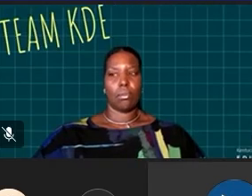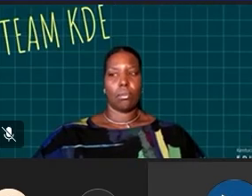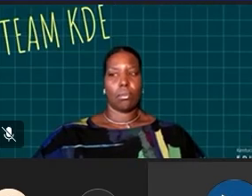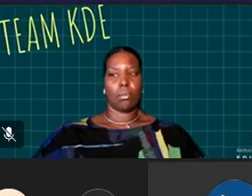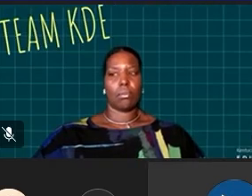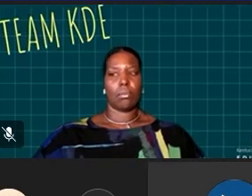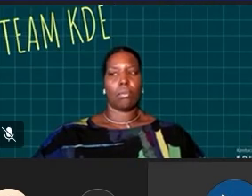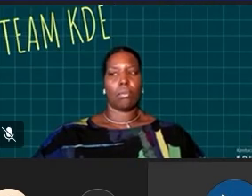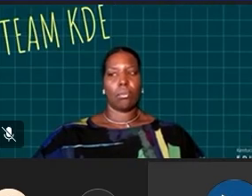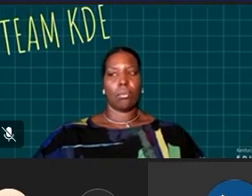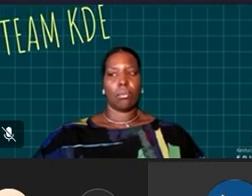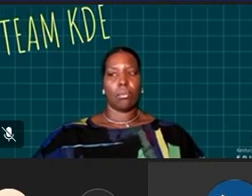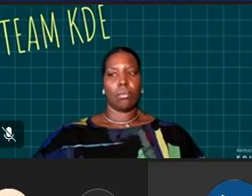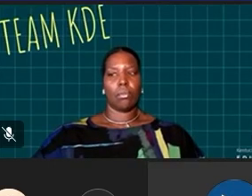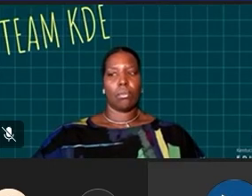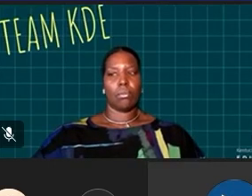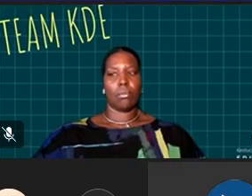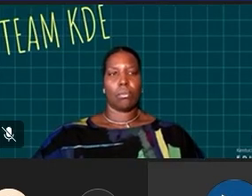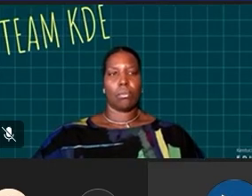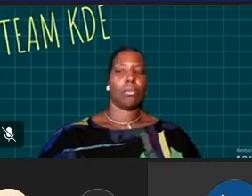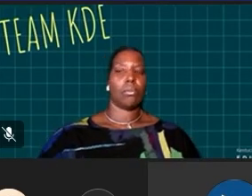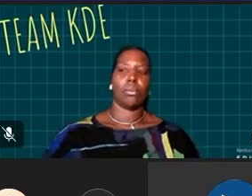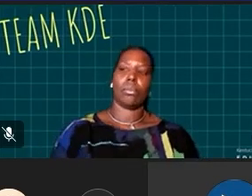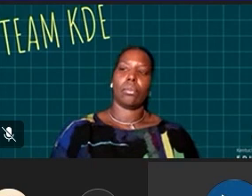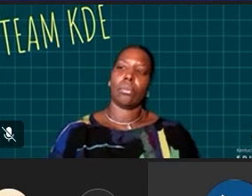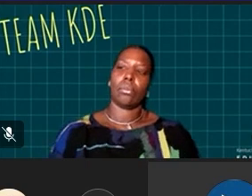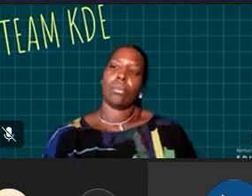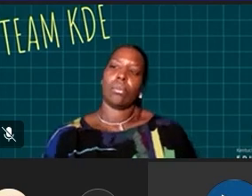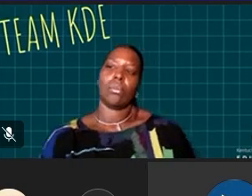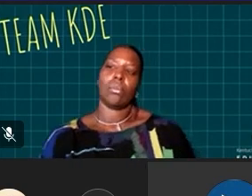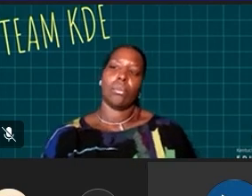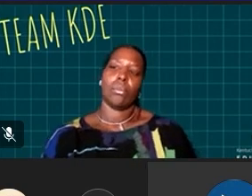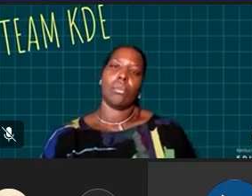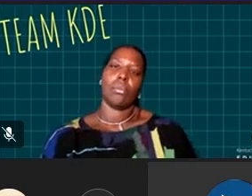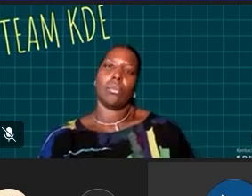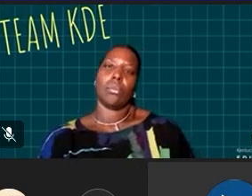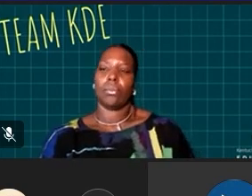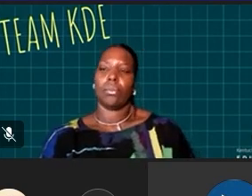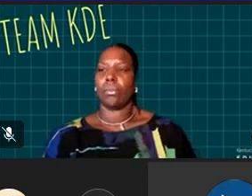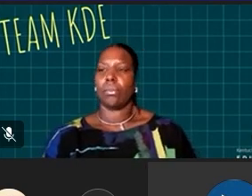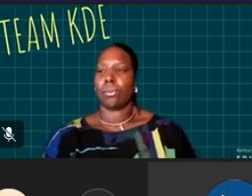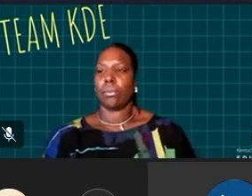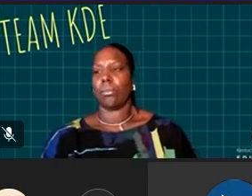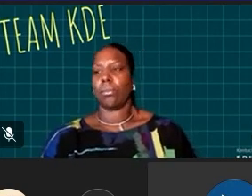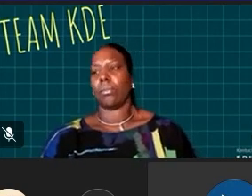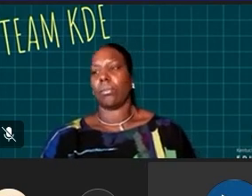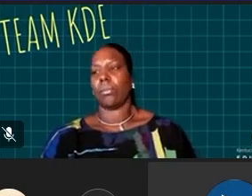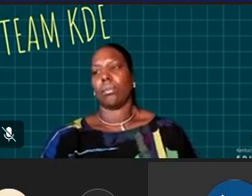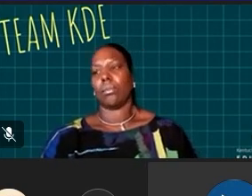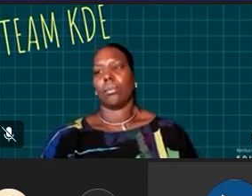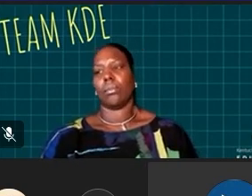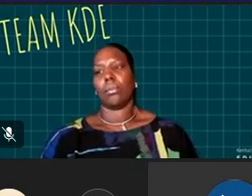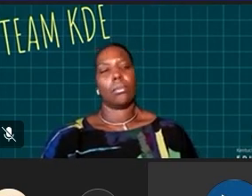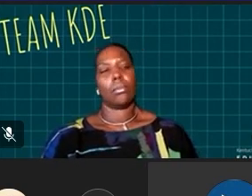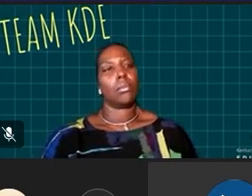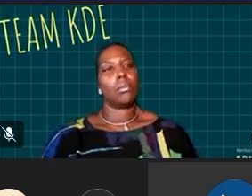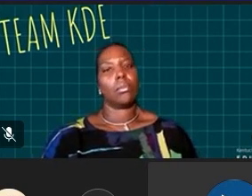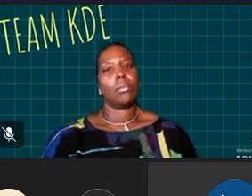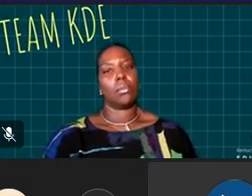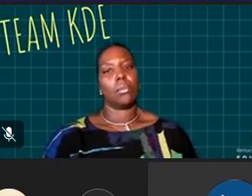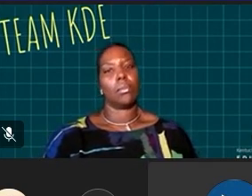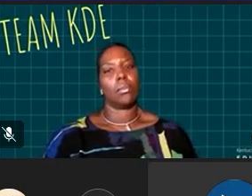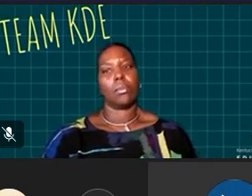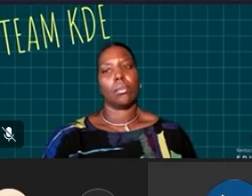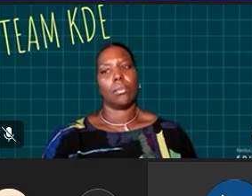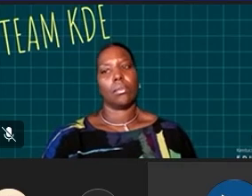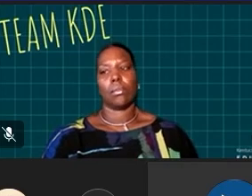this happens to be a resource that can be helpful for you, and so I want you to know that it's available and that it's that could be